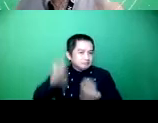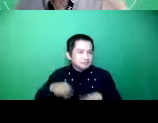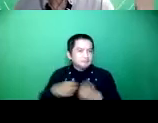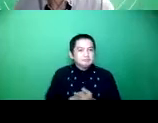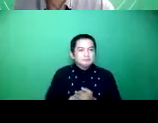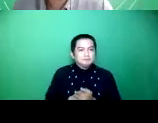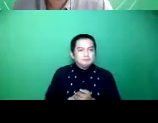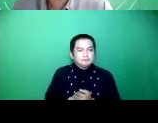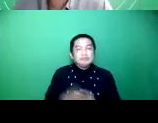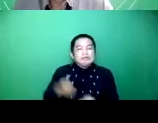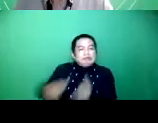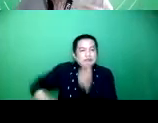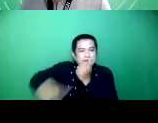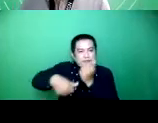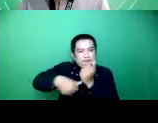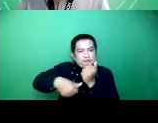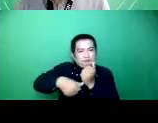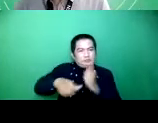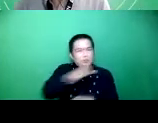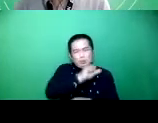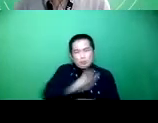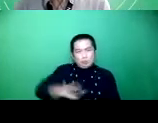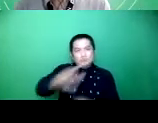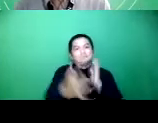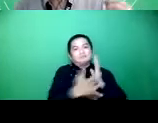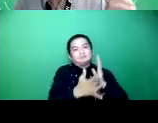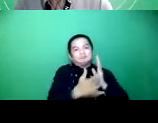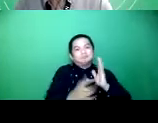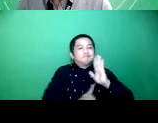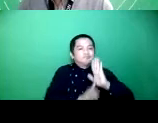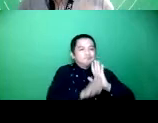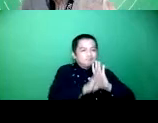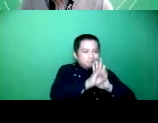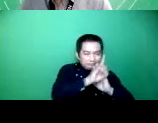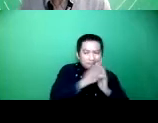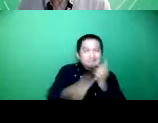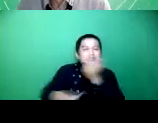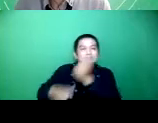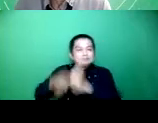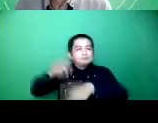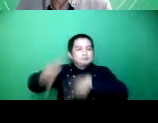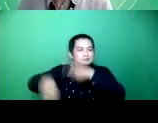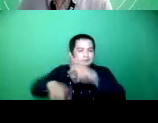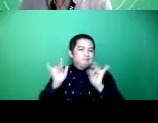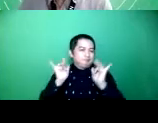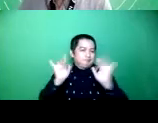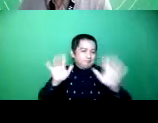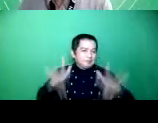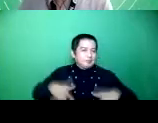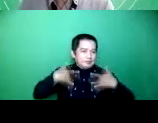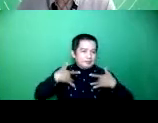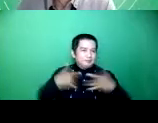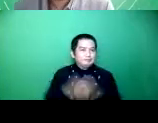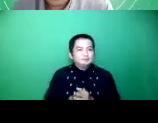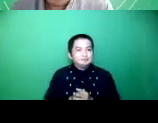close, they assist you. And all of these technologies have been developed because they assist people to do things easier, to make our lives easier. And when you think